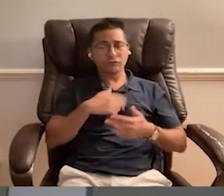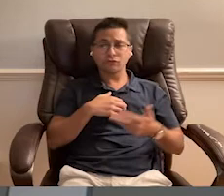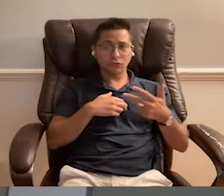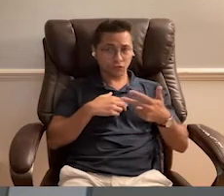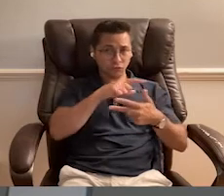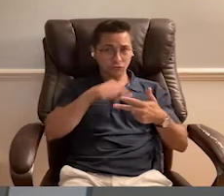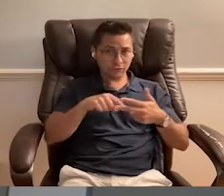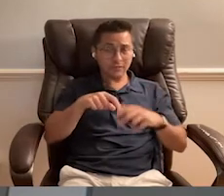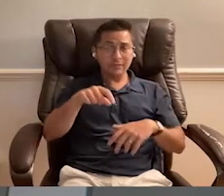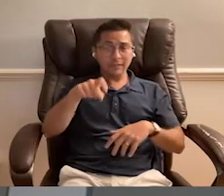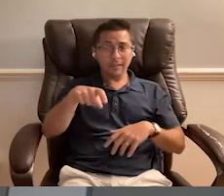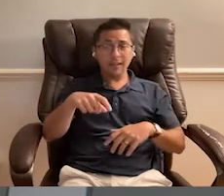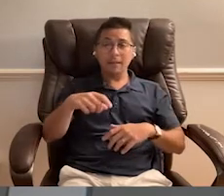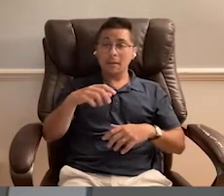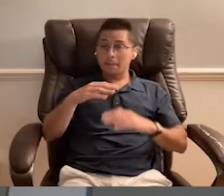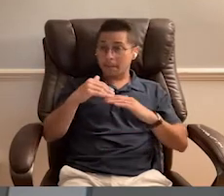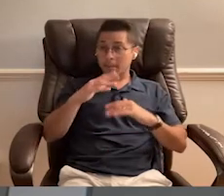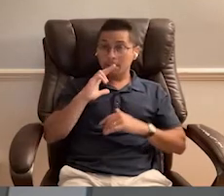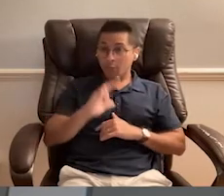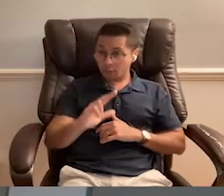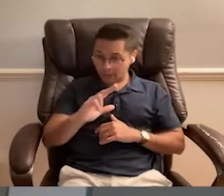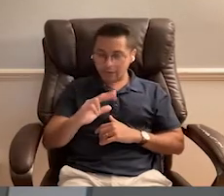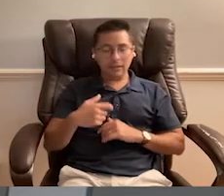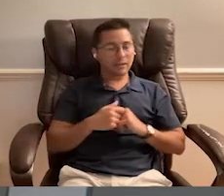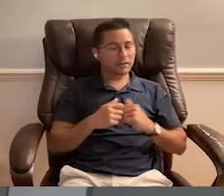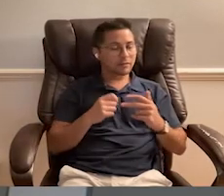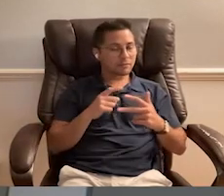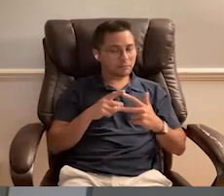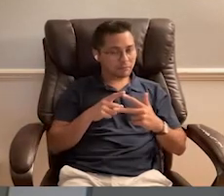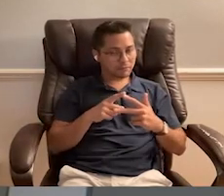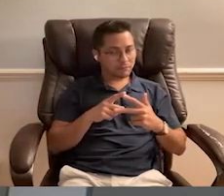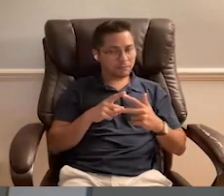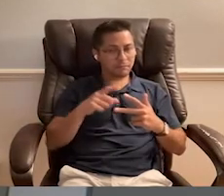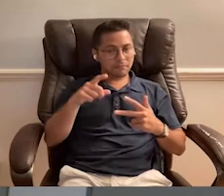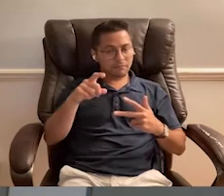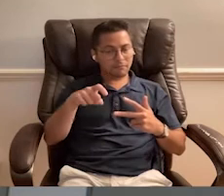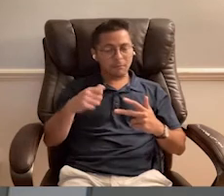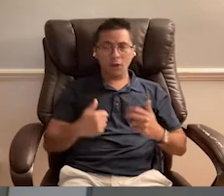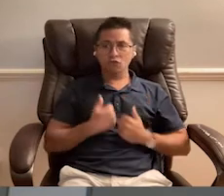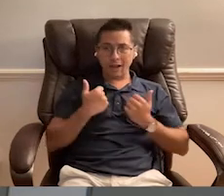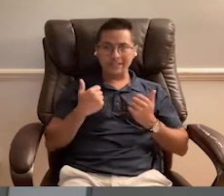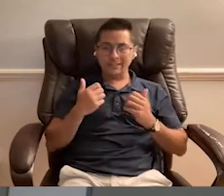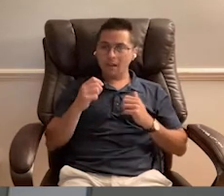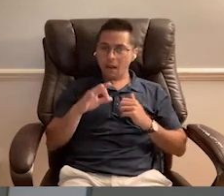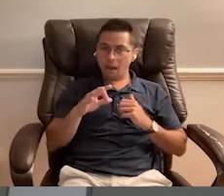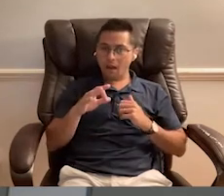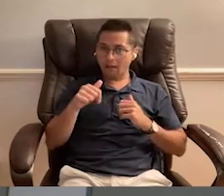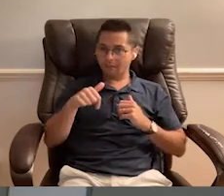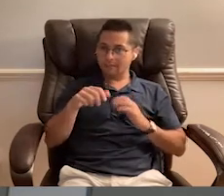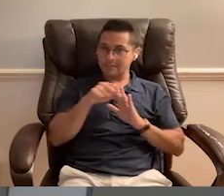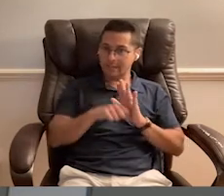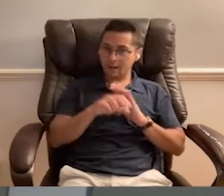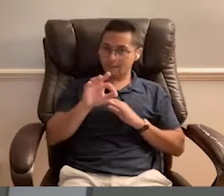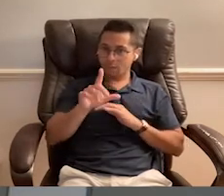So to be eligible for our services, three things have to happen. The person has to be at least 3 years of age, as we mentioned earlier. They have to